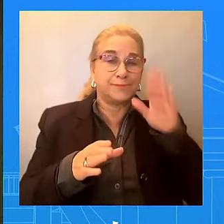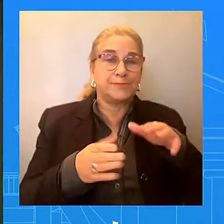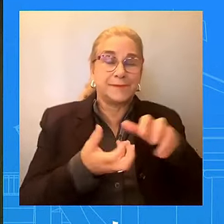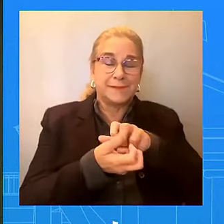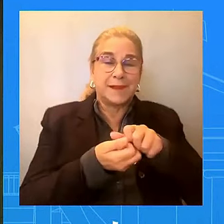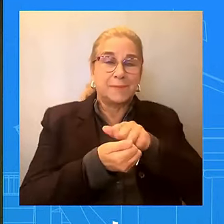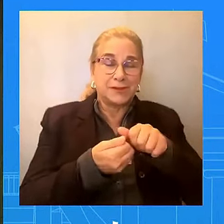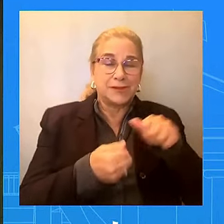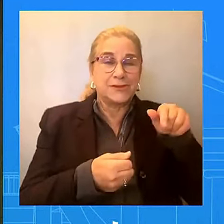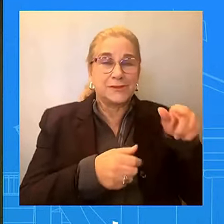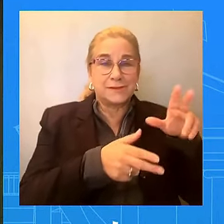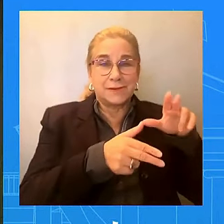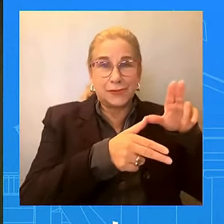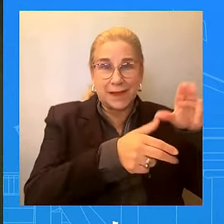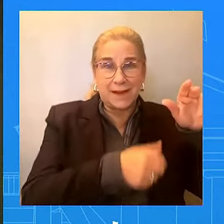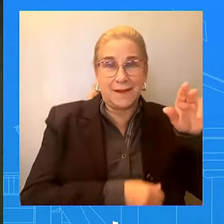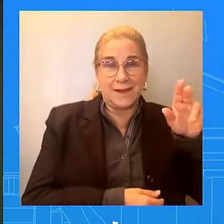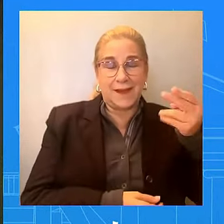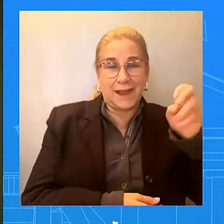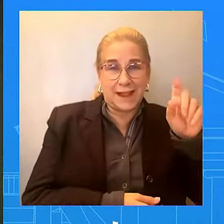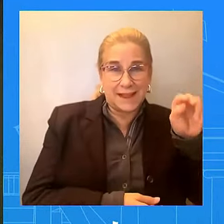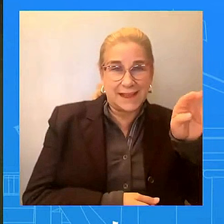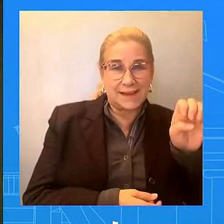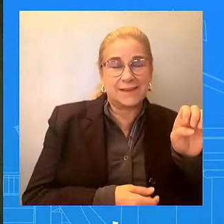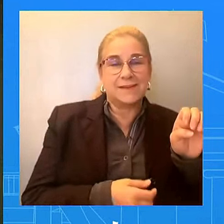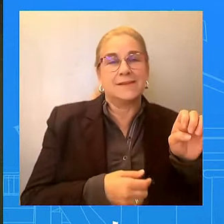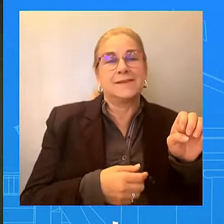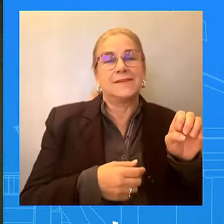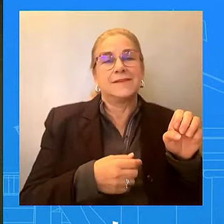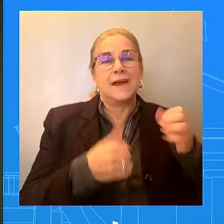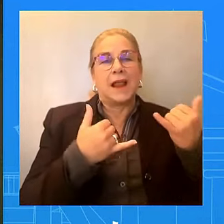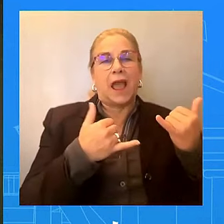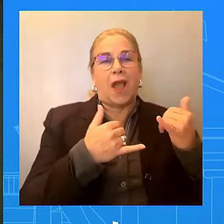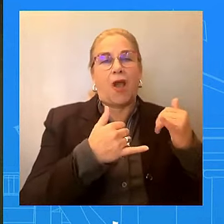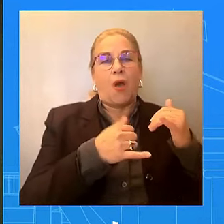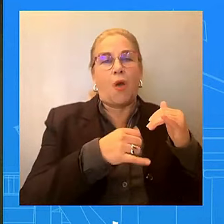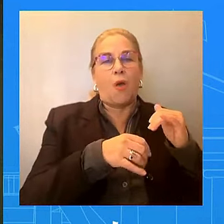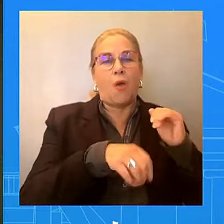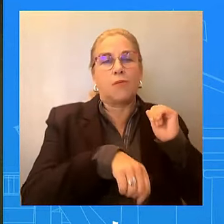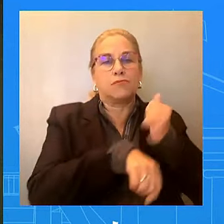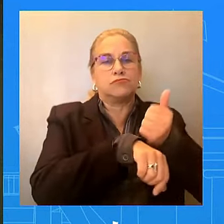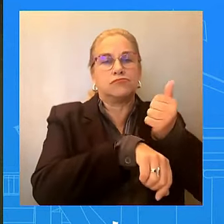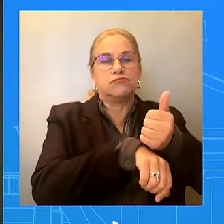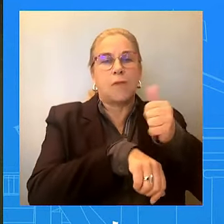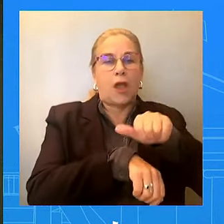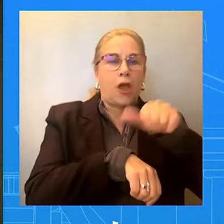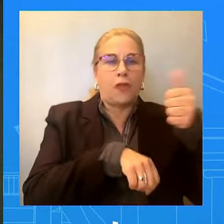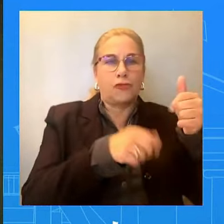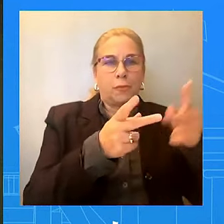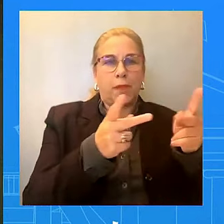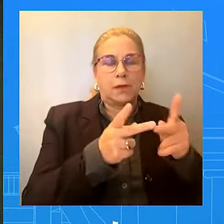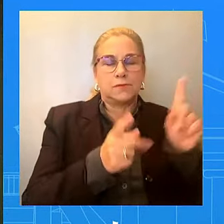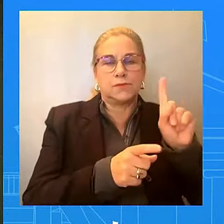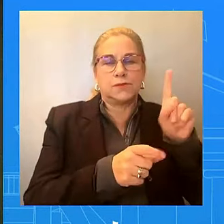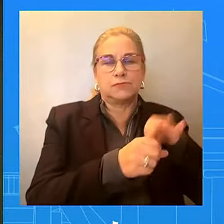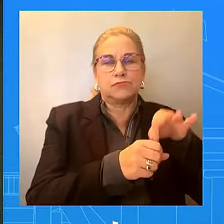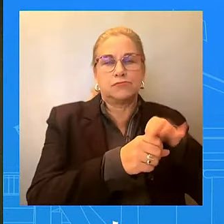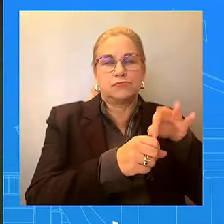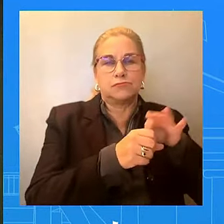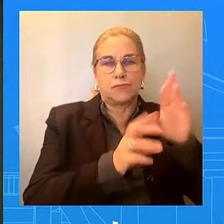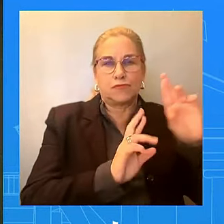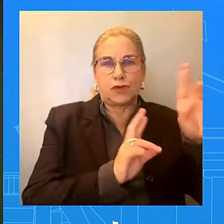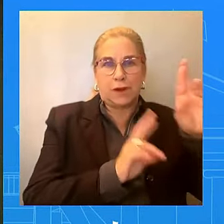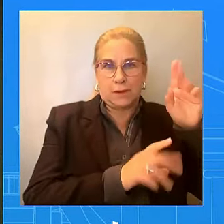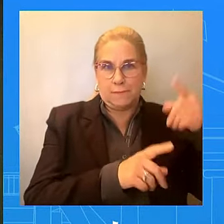pivoting to make sure that there are other facilities available to them, and they'll have different places at which they can place their